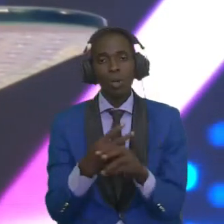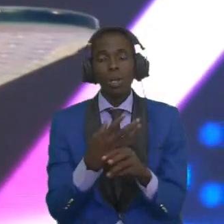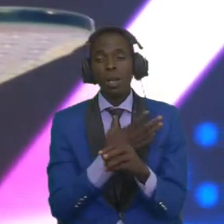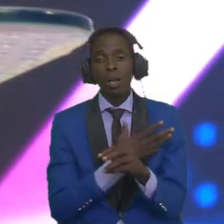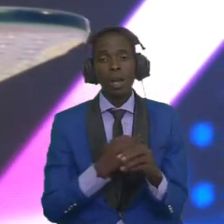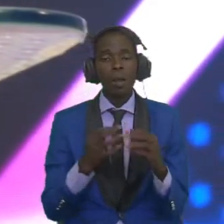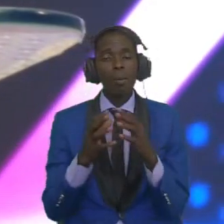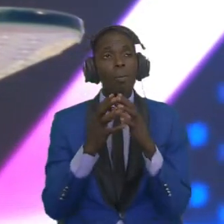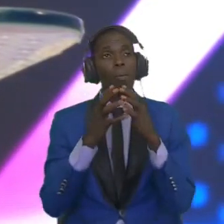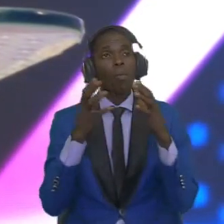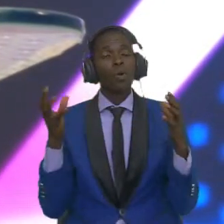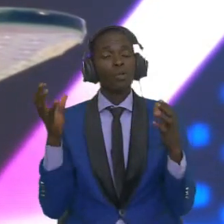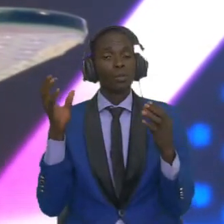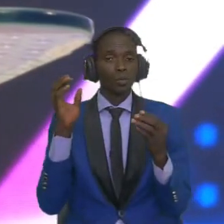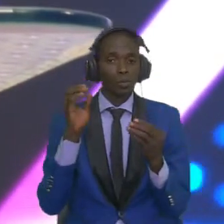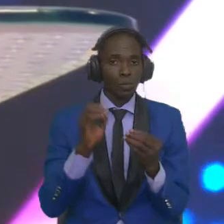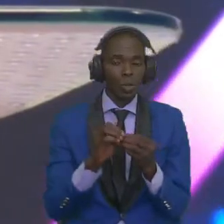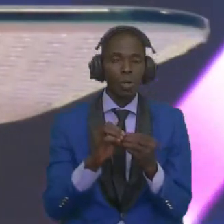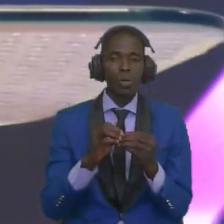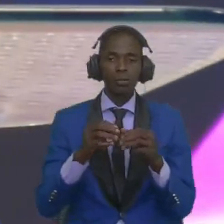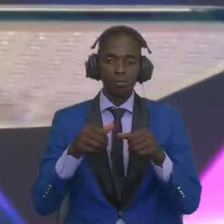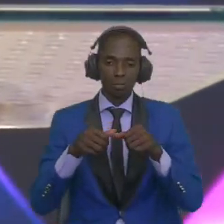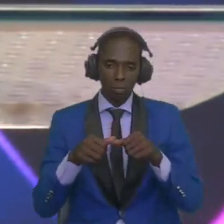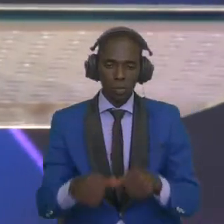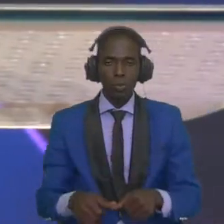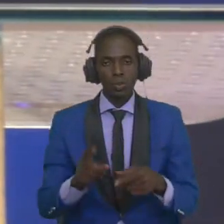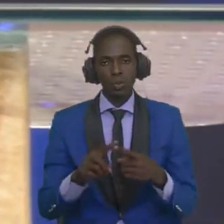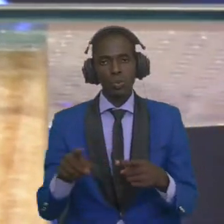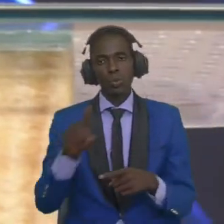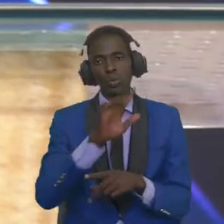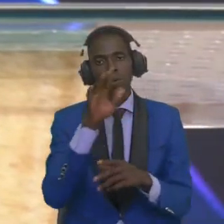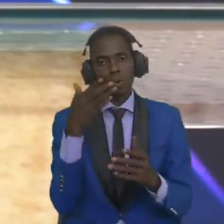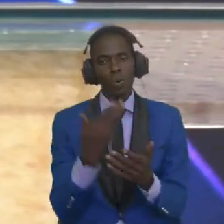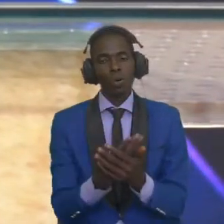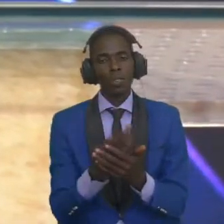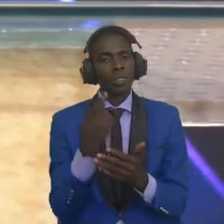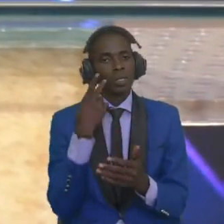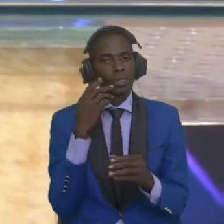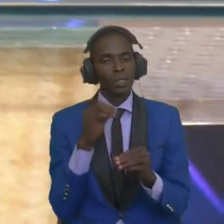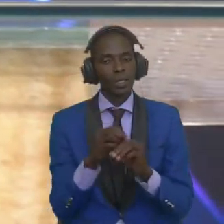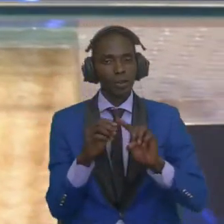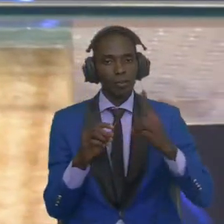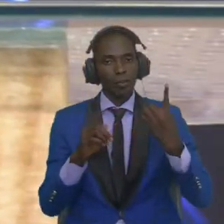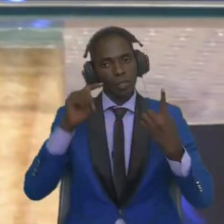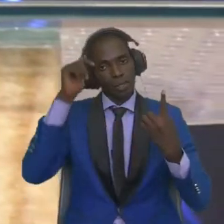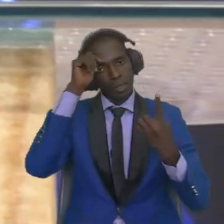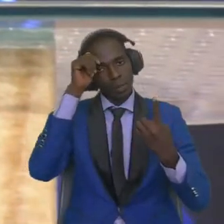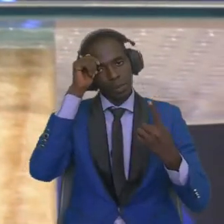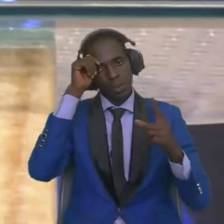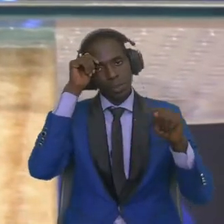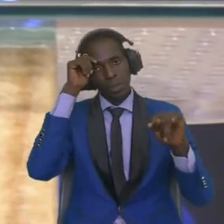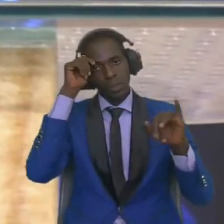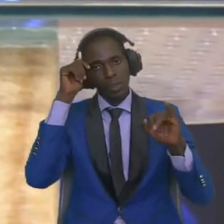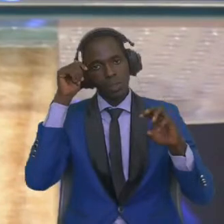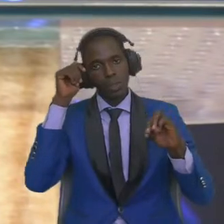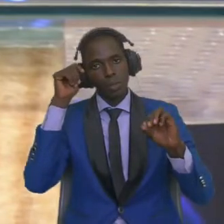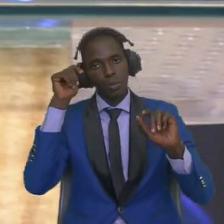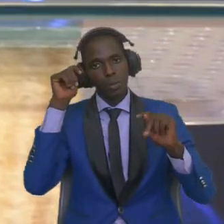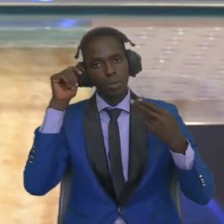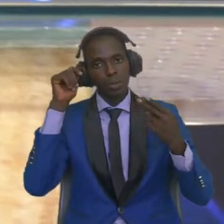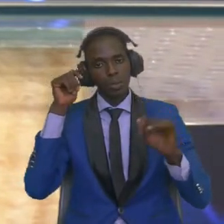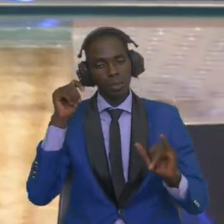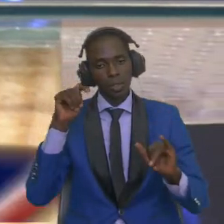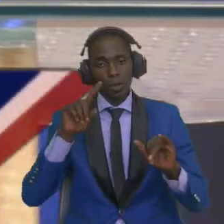more abundant to your word. It tells us in 1 Timothy chapter 1, reading from verse